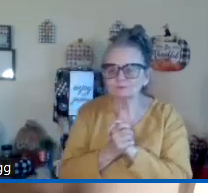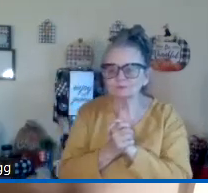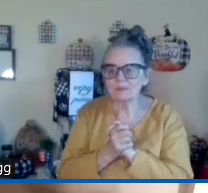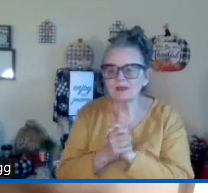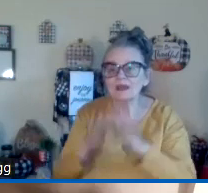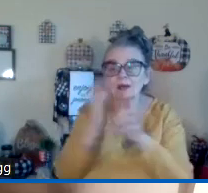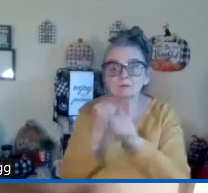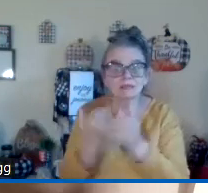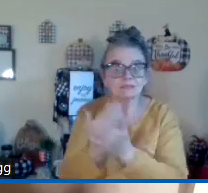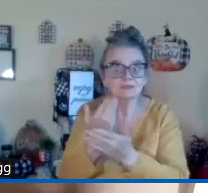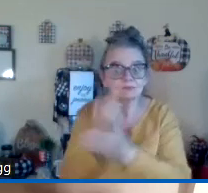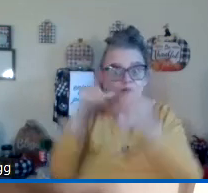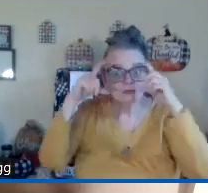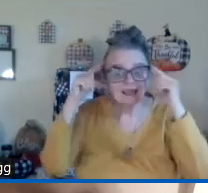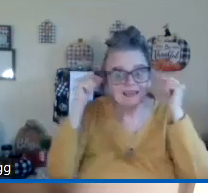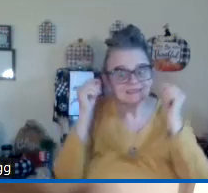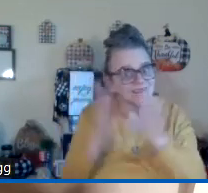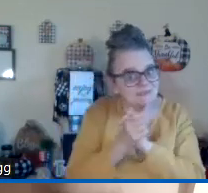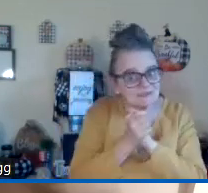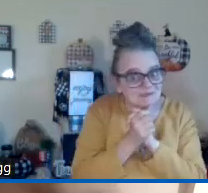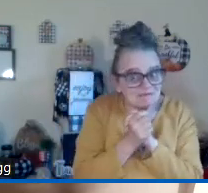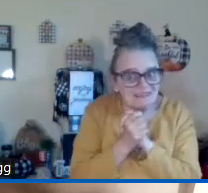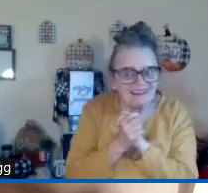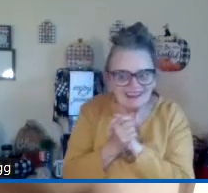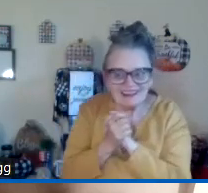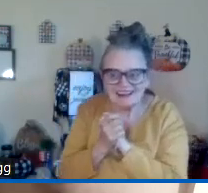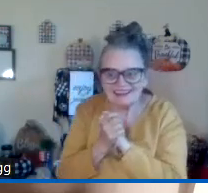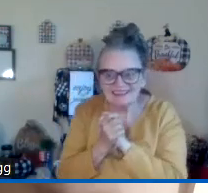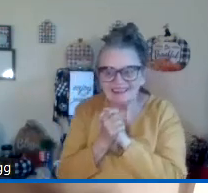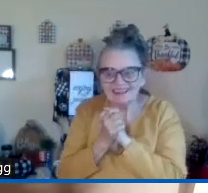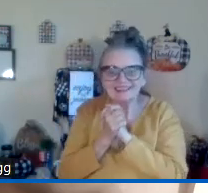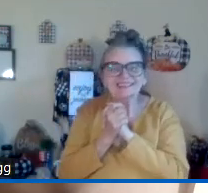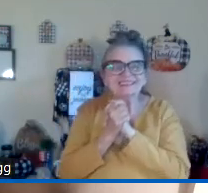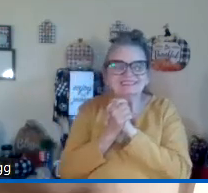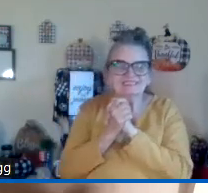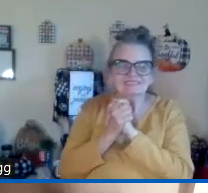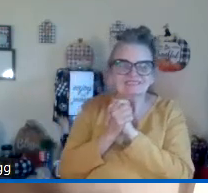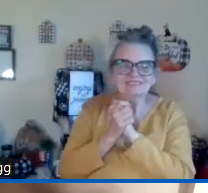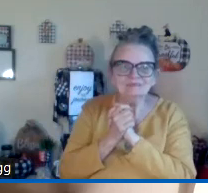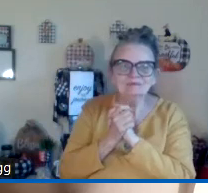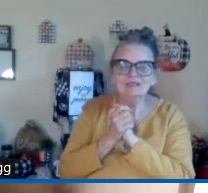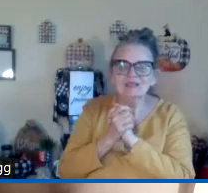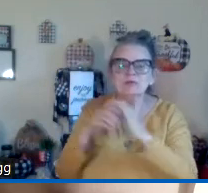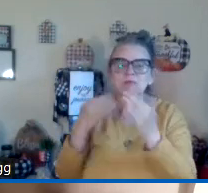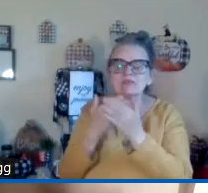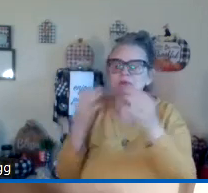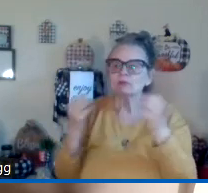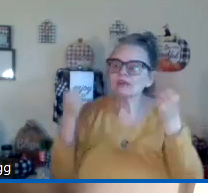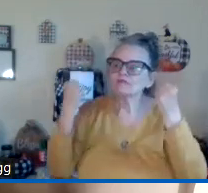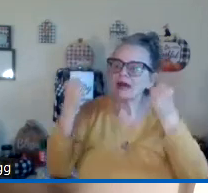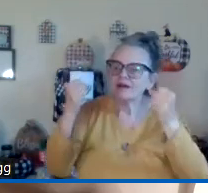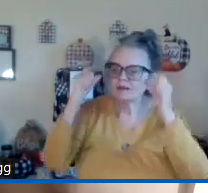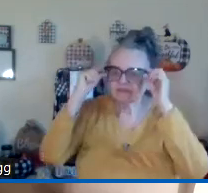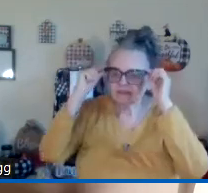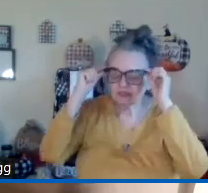you will be punished in the end. Okay, so focus on